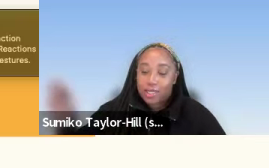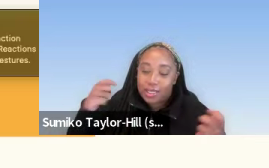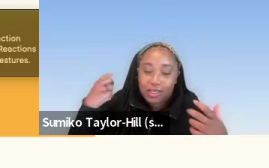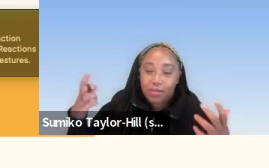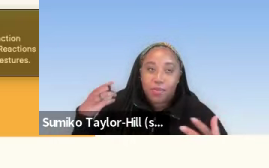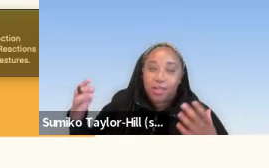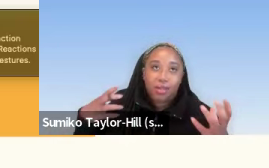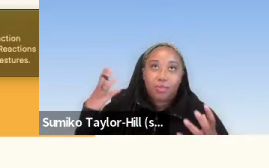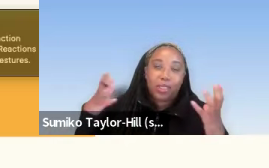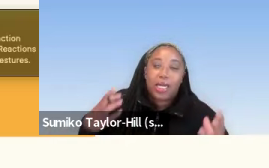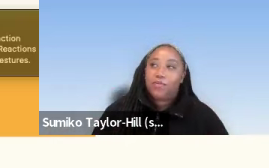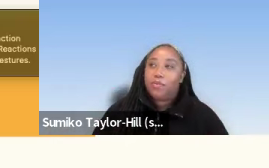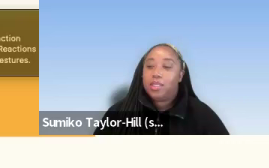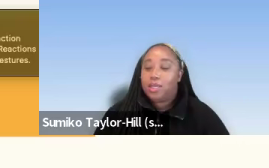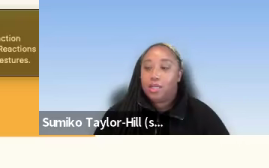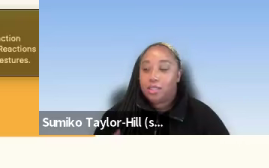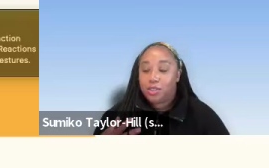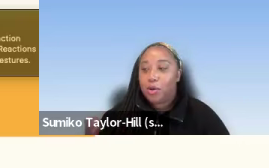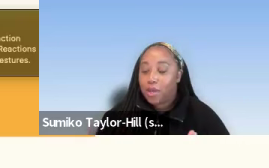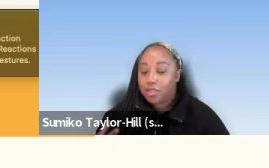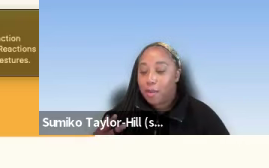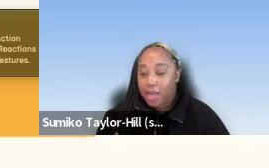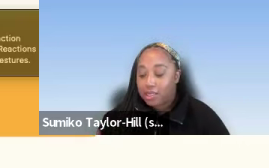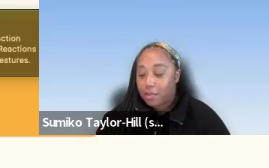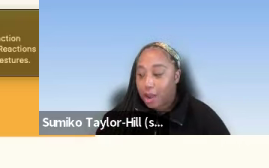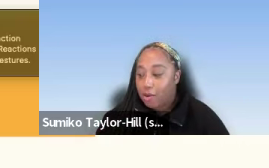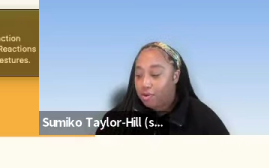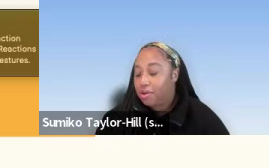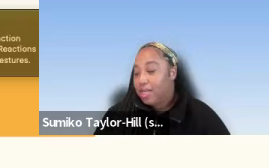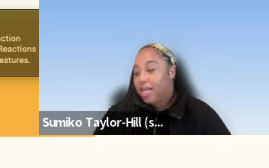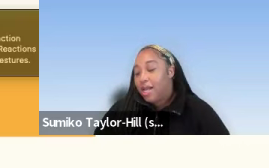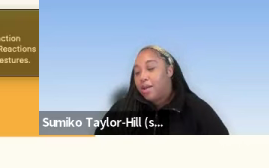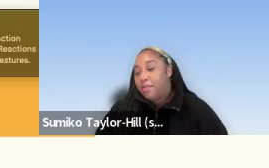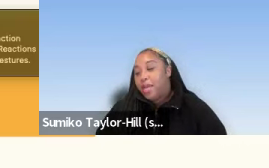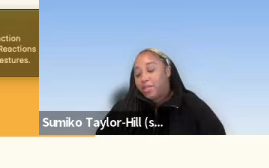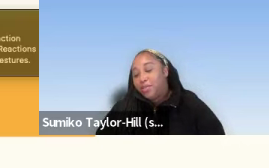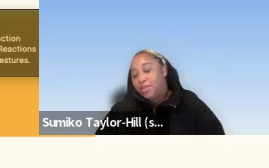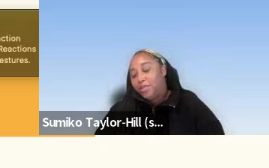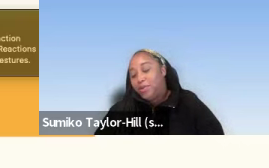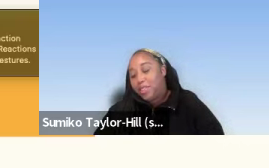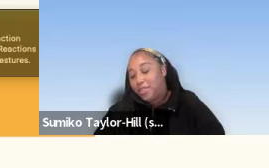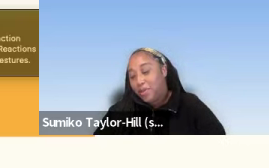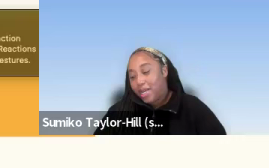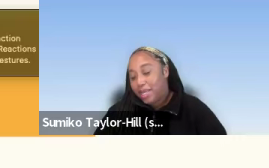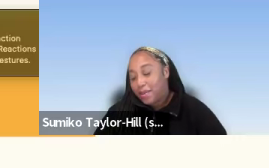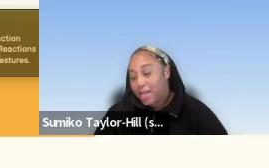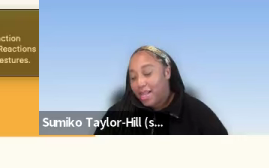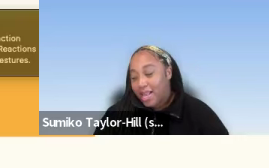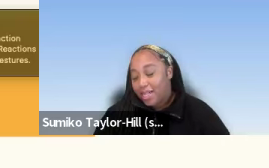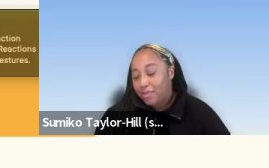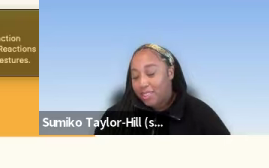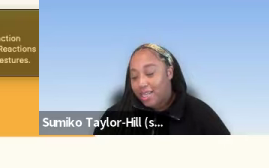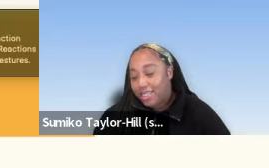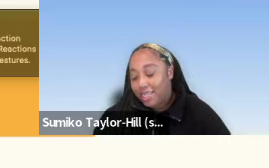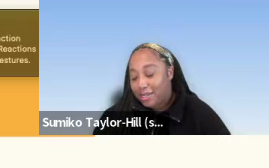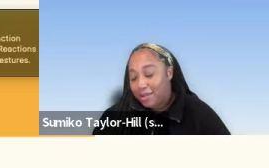down notes because it just helps me retain information. And there's so much amazing, powerful answers to the questions we had today. But